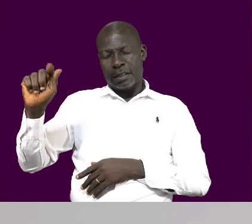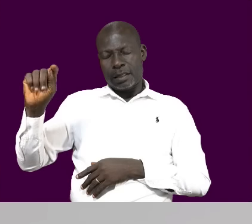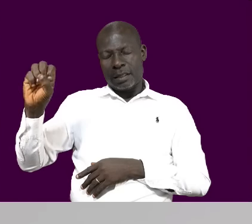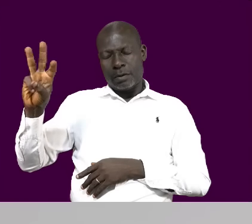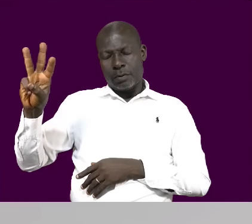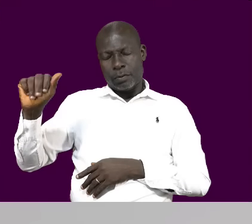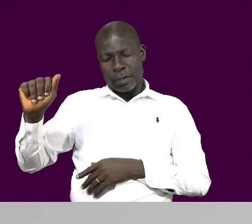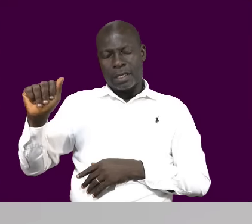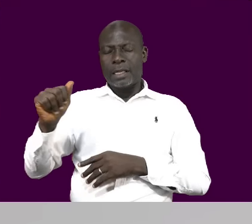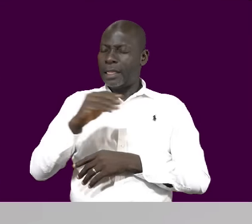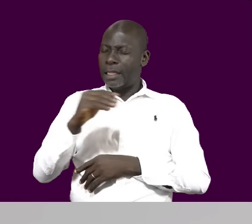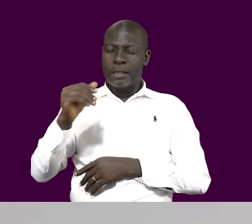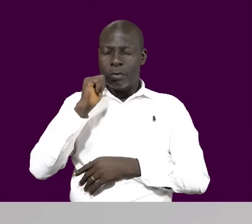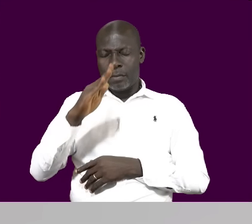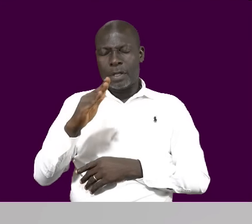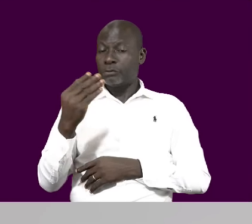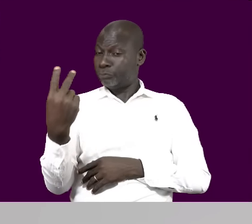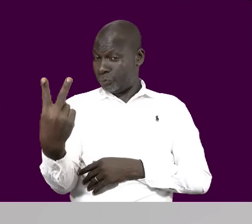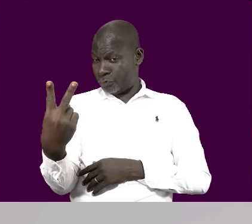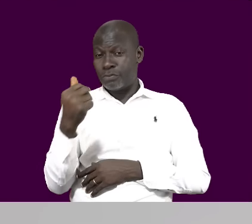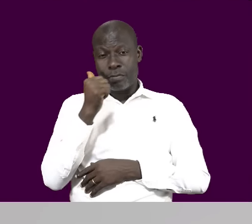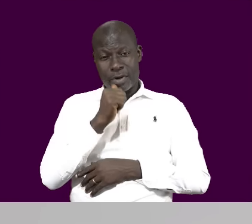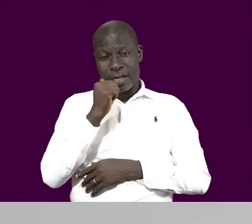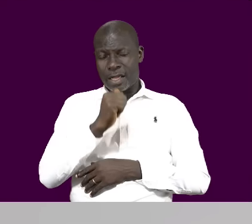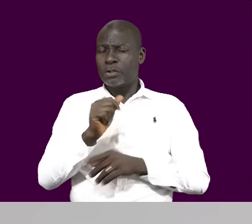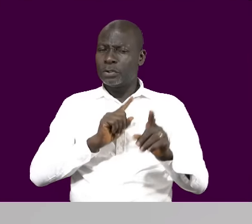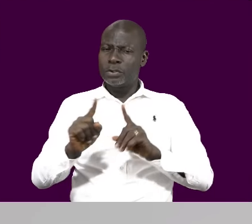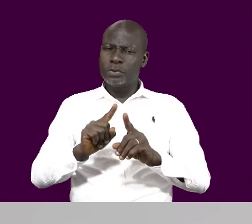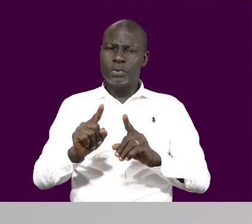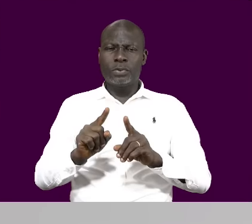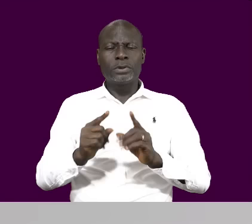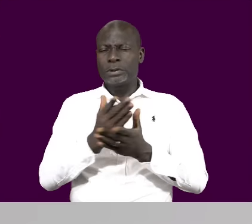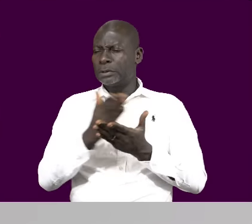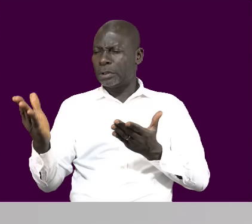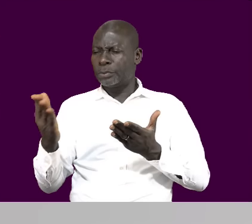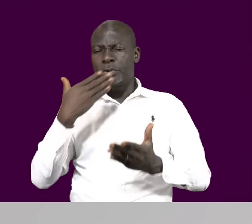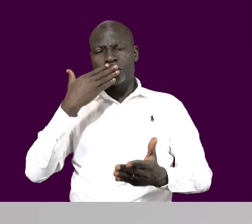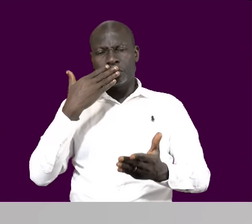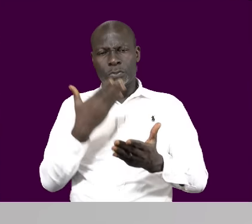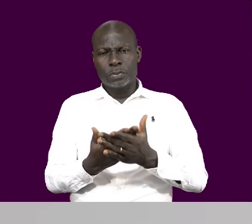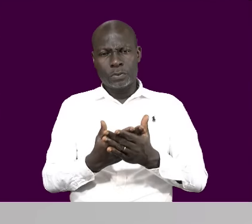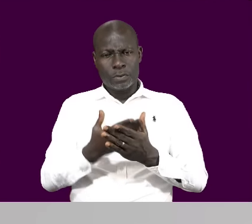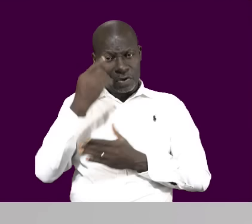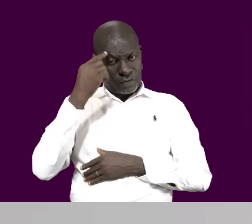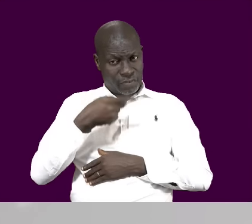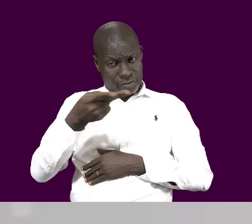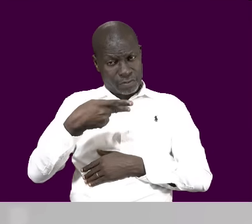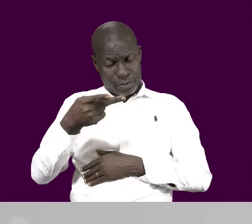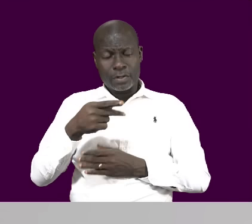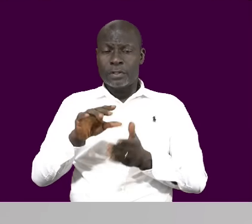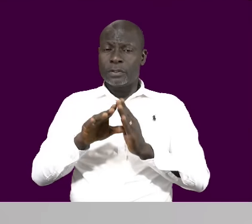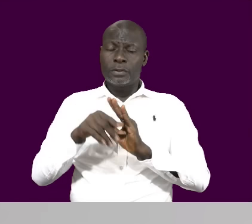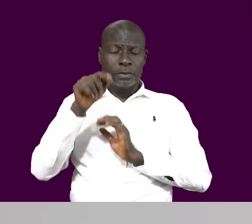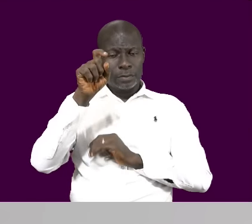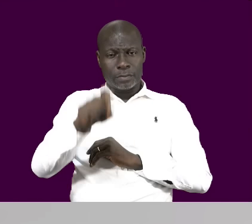falaitu emma mienu aye ensena ho ade e de amawo ene me na obi bese